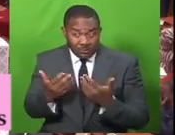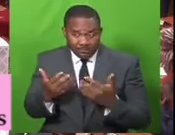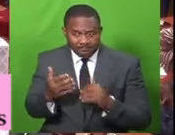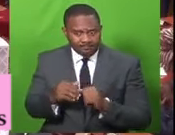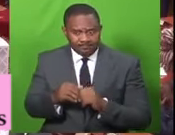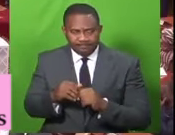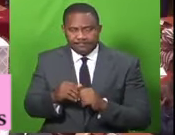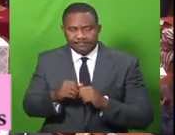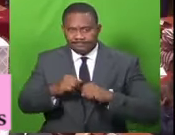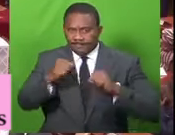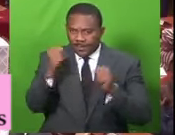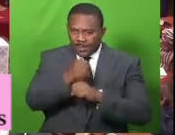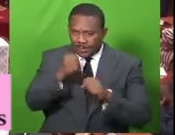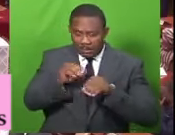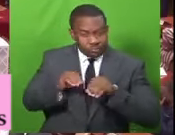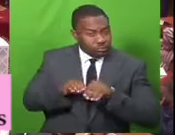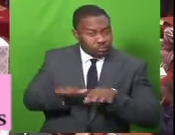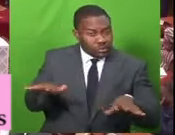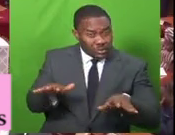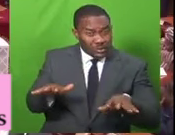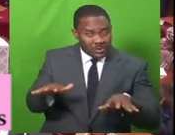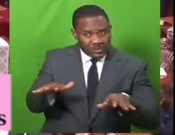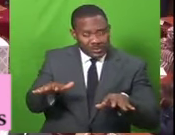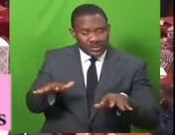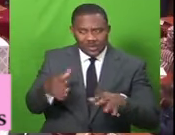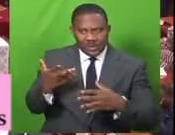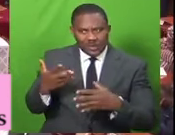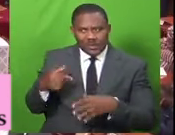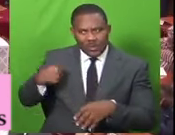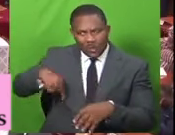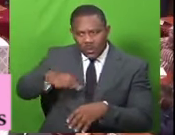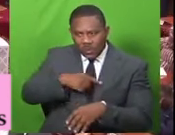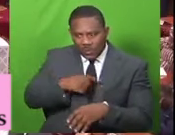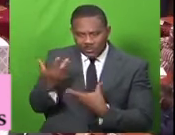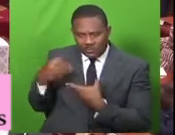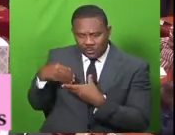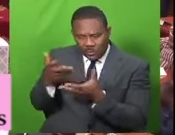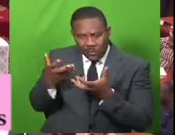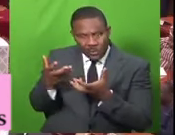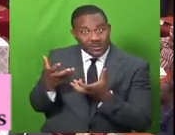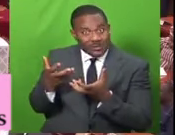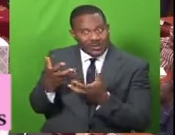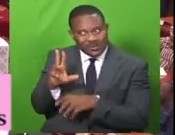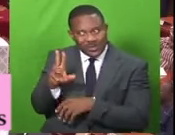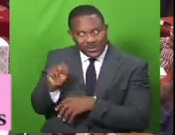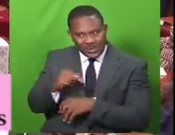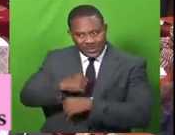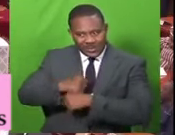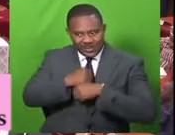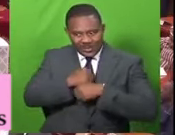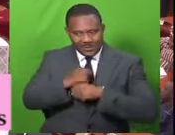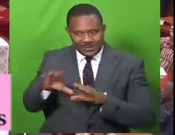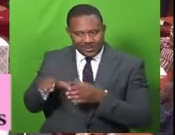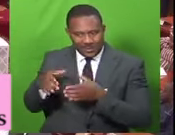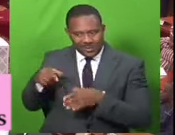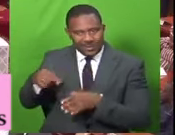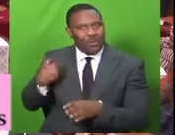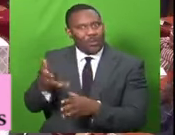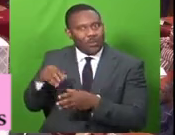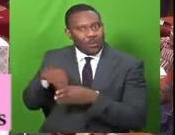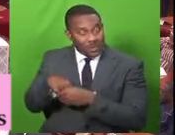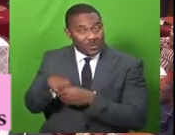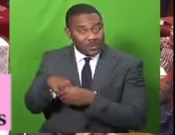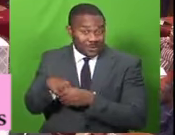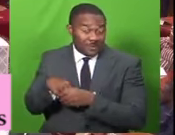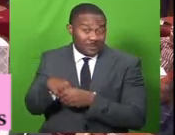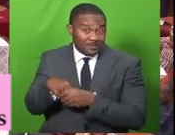terrorism and the reform of the UN Security Council. I'm pleased to state that good progress is being made on